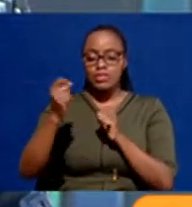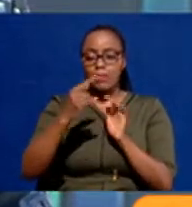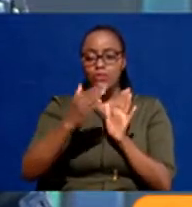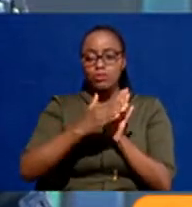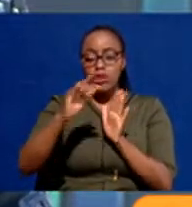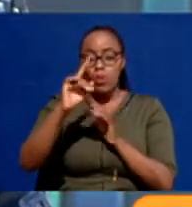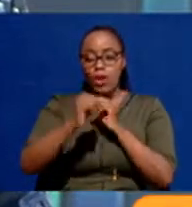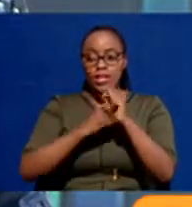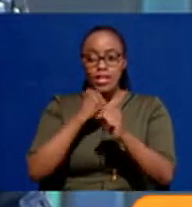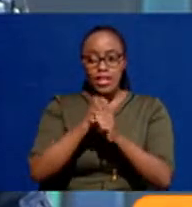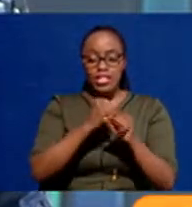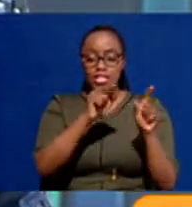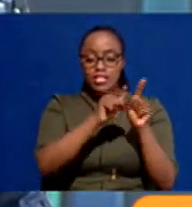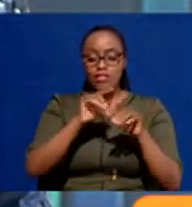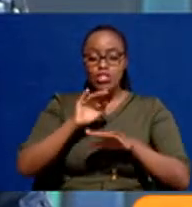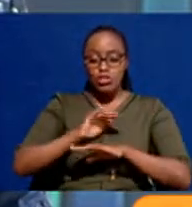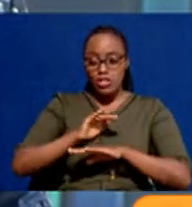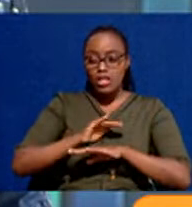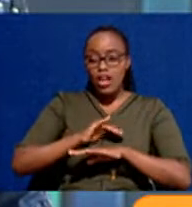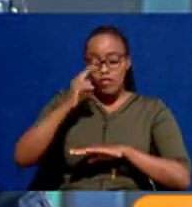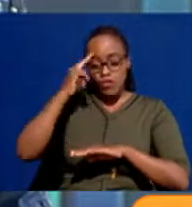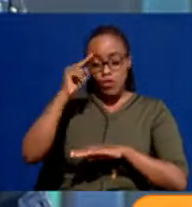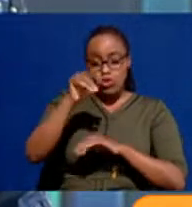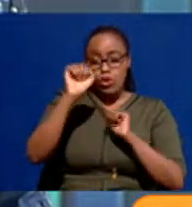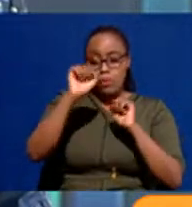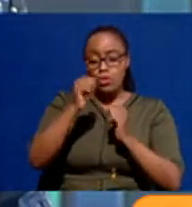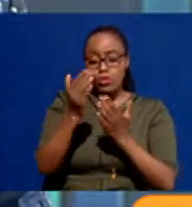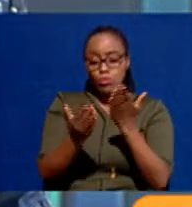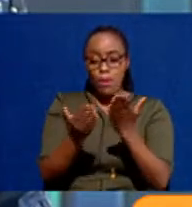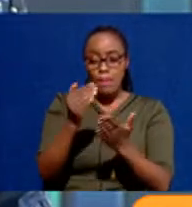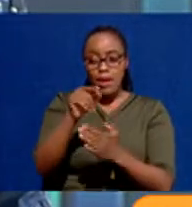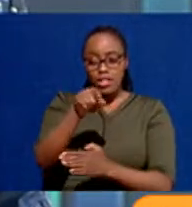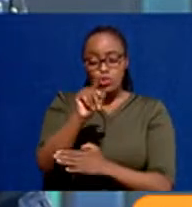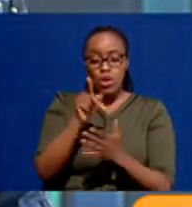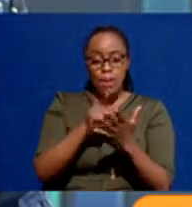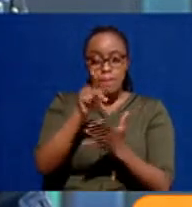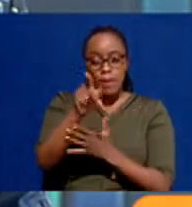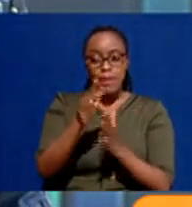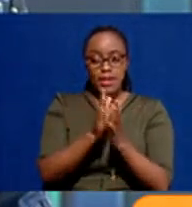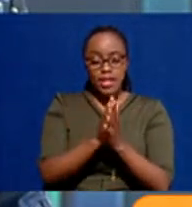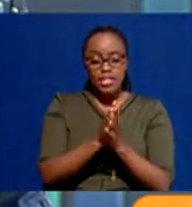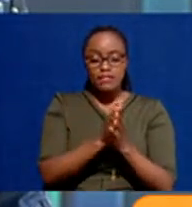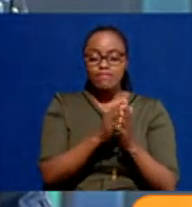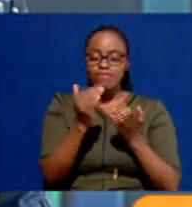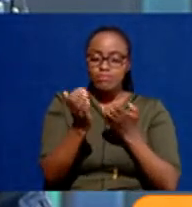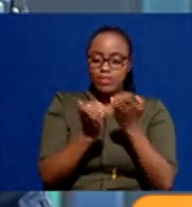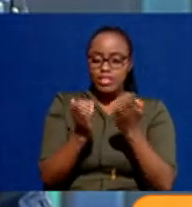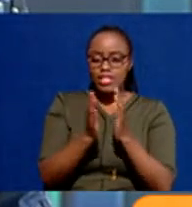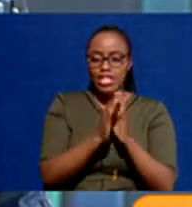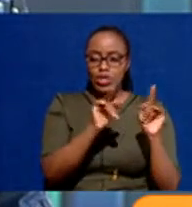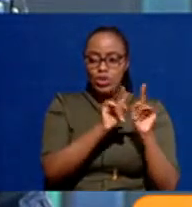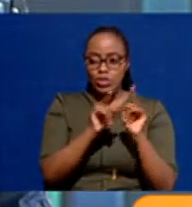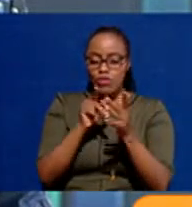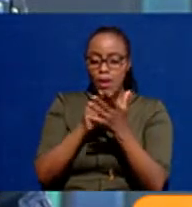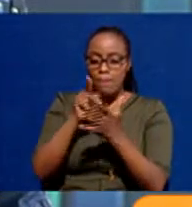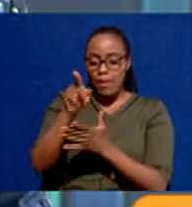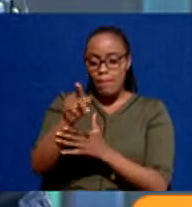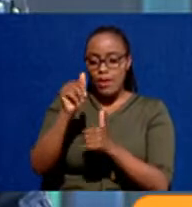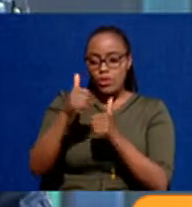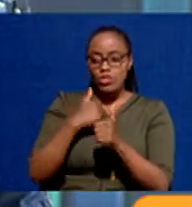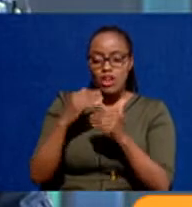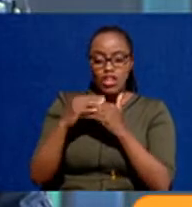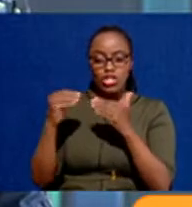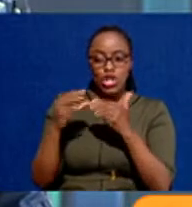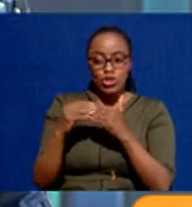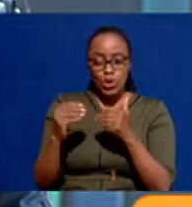a year is good enough actually for you to be able to balance your trading as well as your payment in dollars.